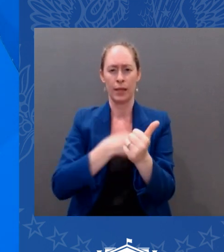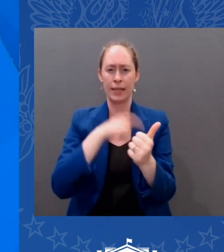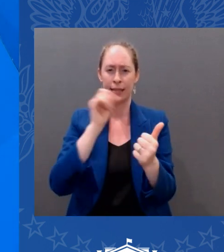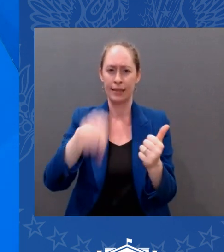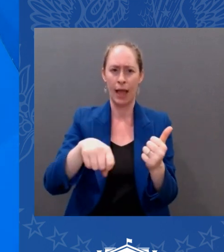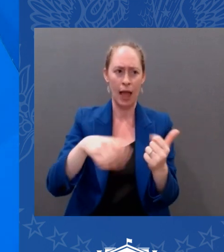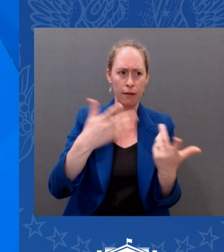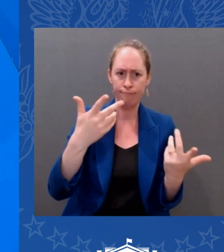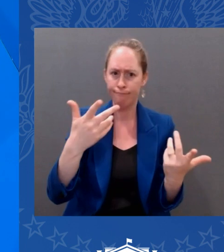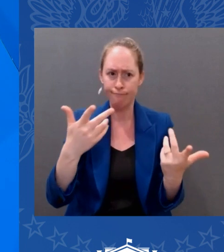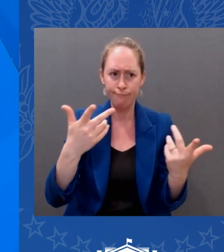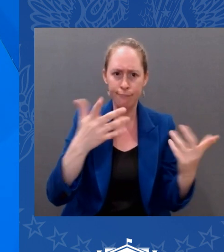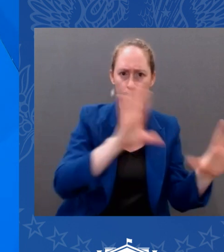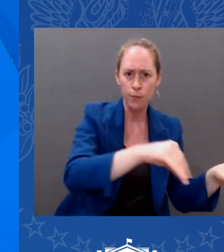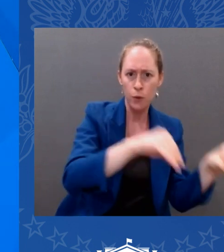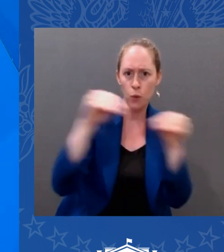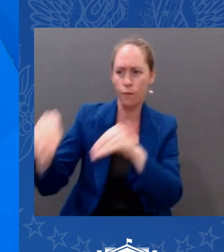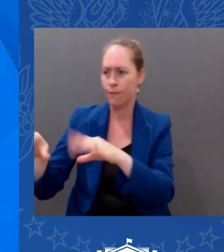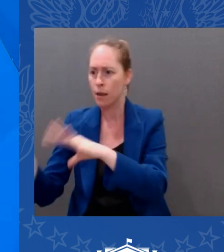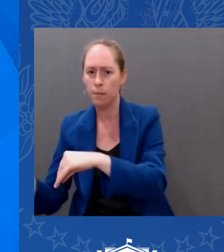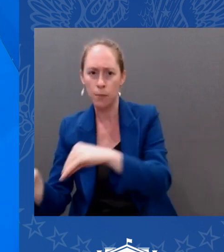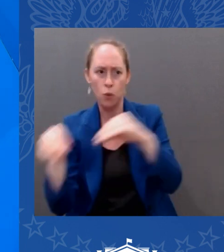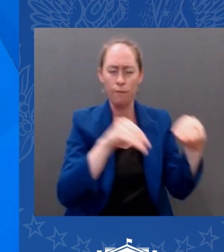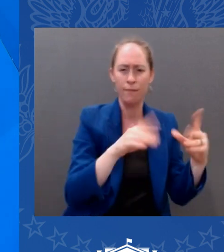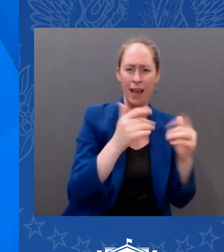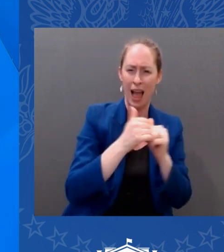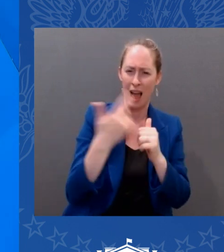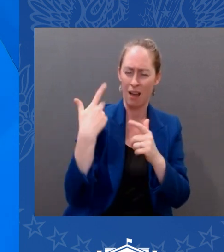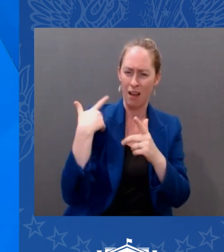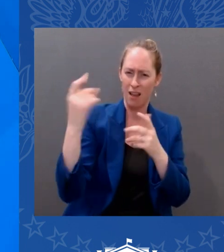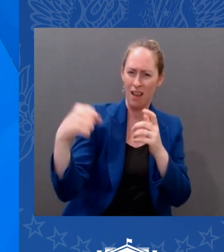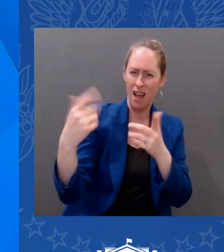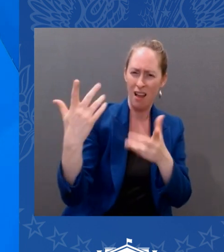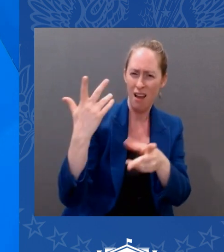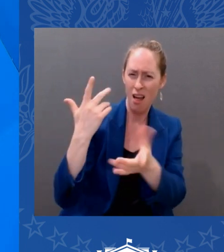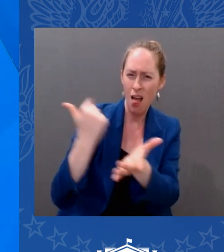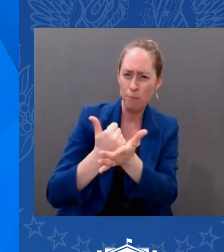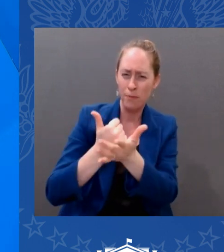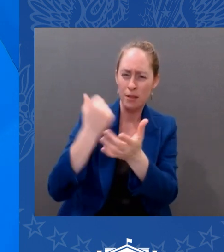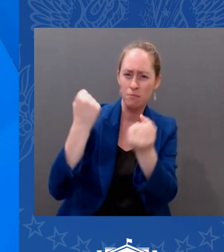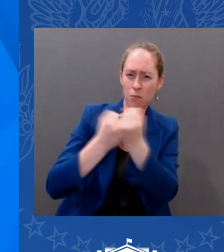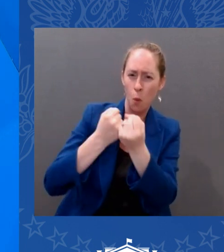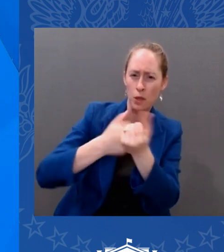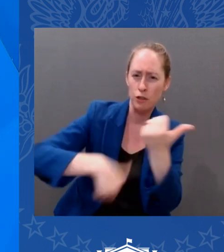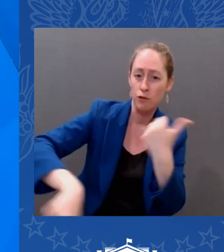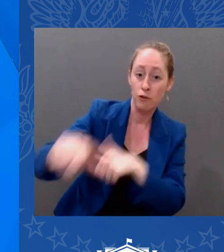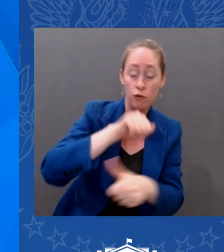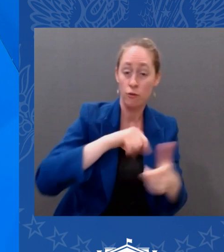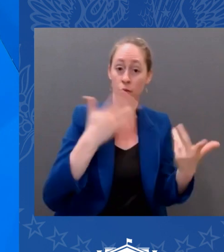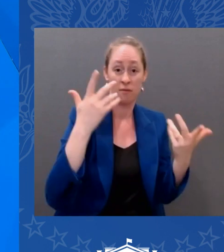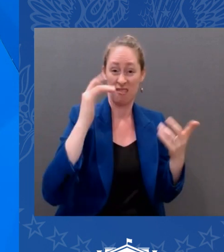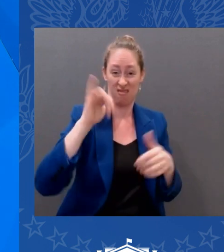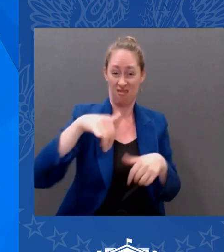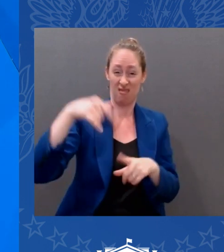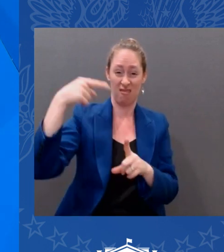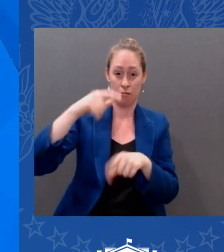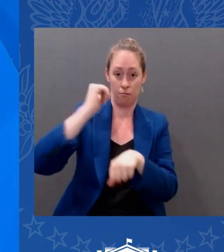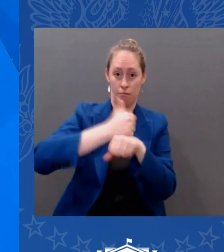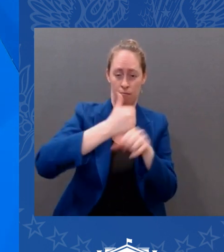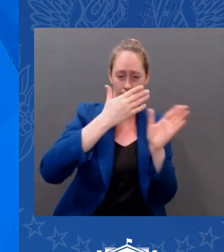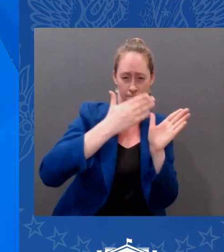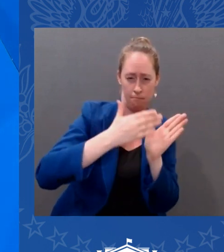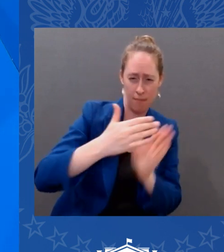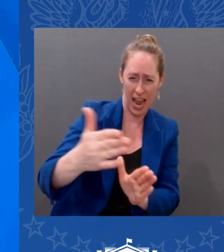The Declaration represents a mutual commitment to invest in regional solutions that enhance stability,